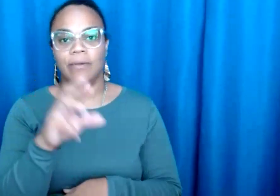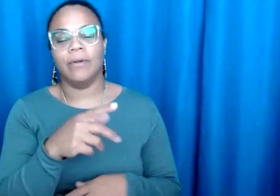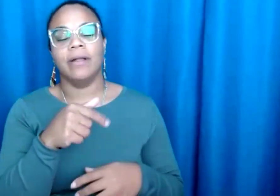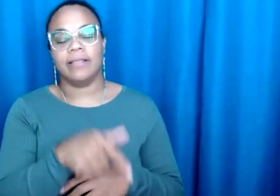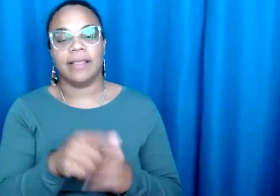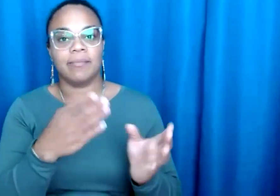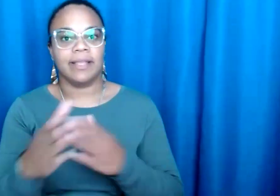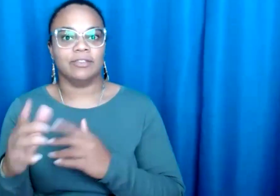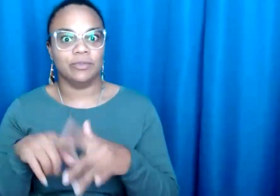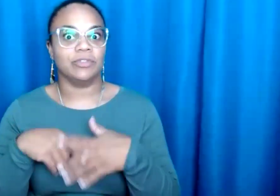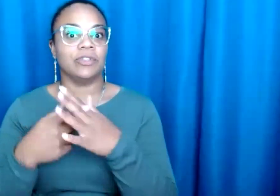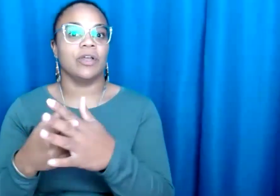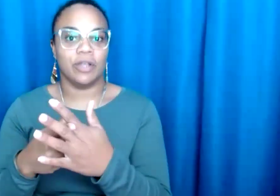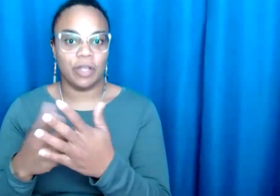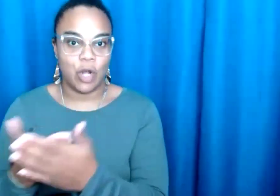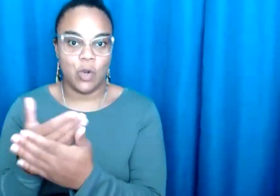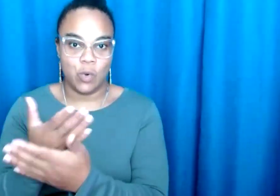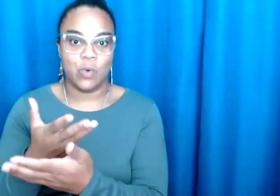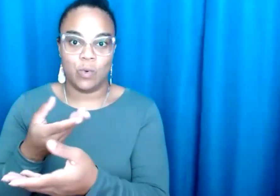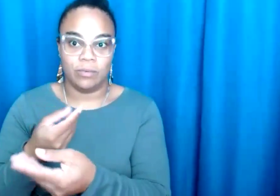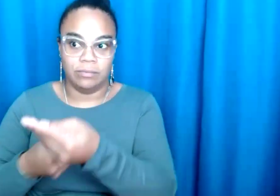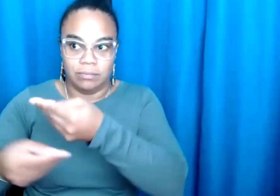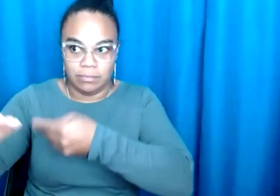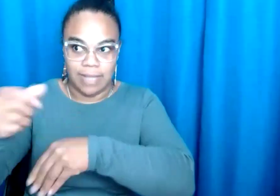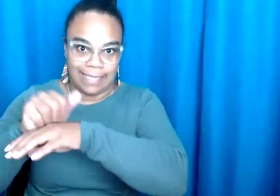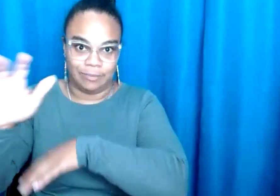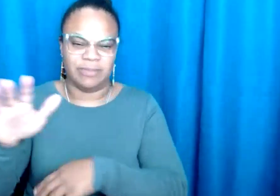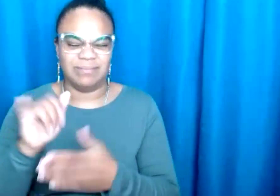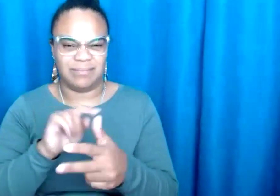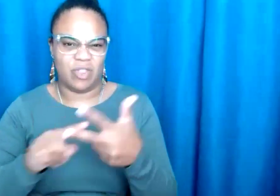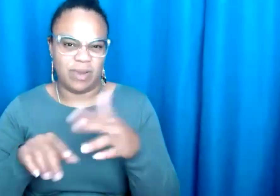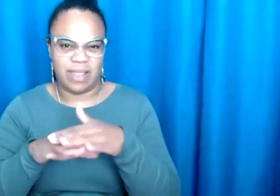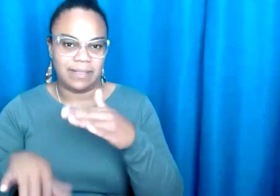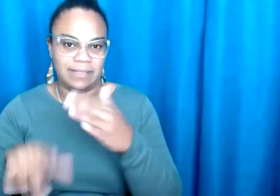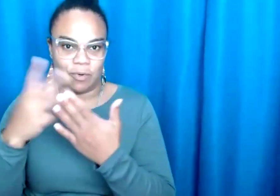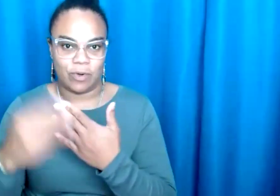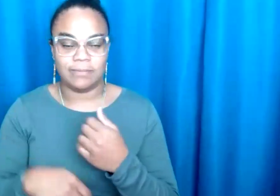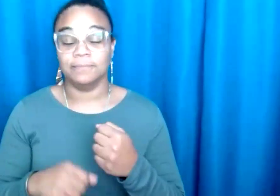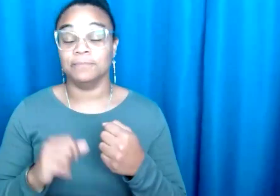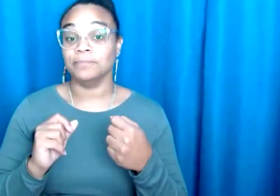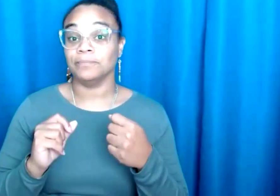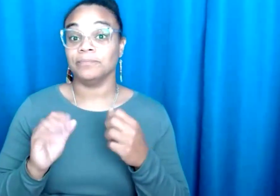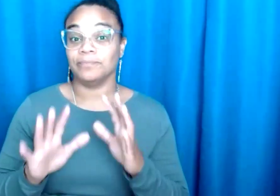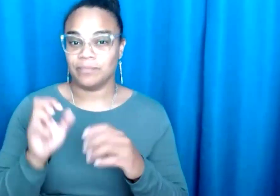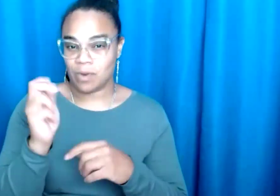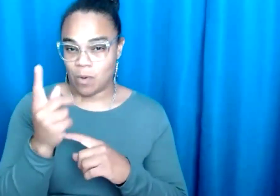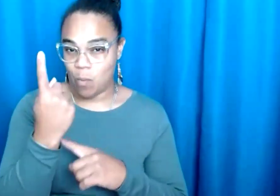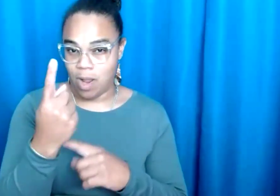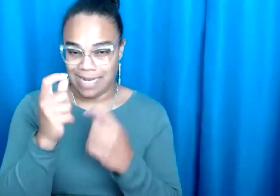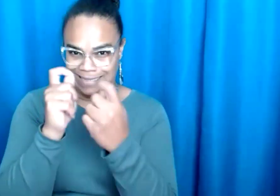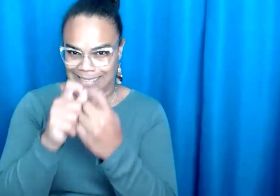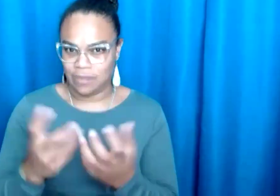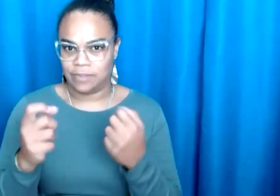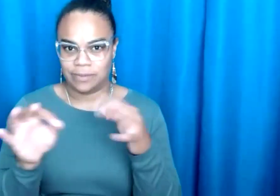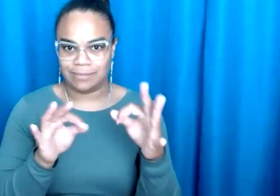And so those are the three basic programs. Now, one of the details about this that I want to bring up is